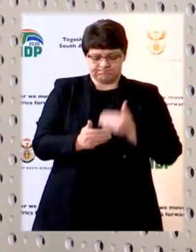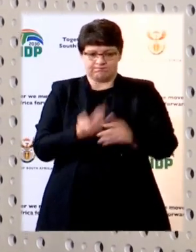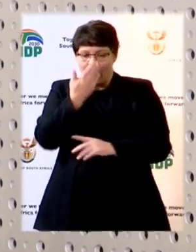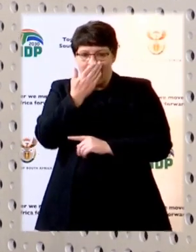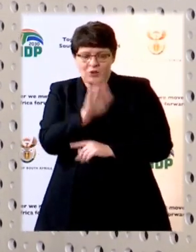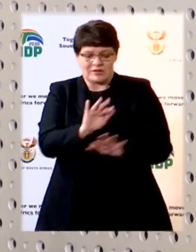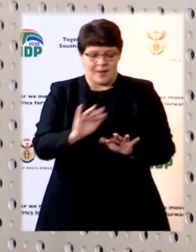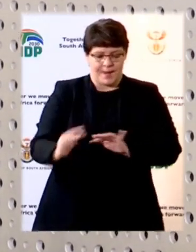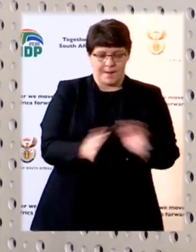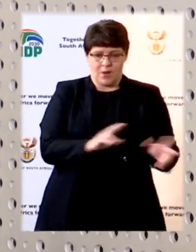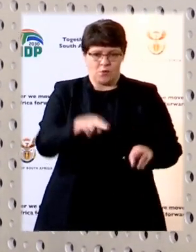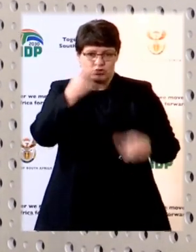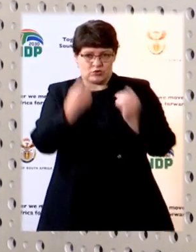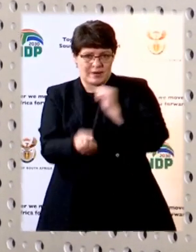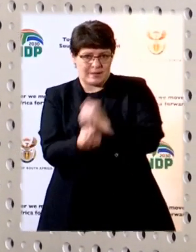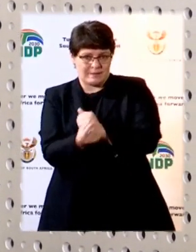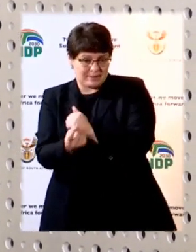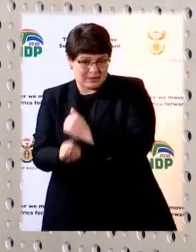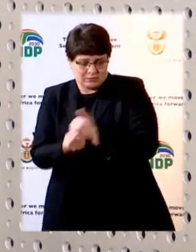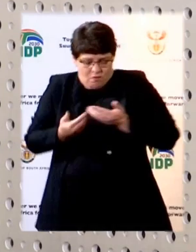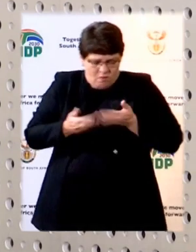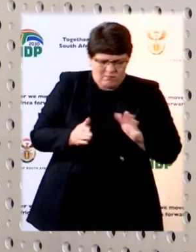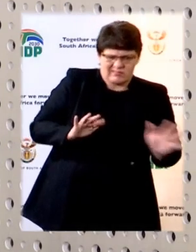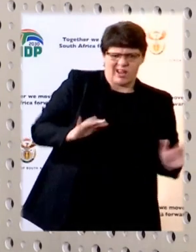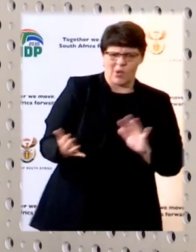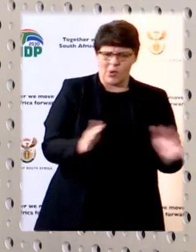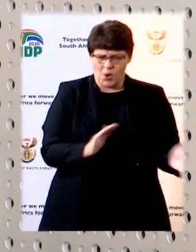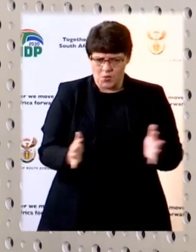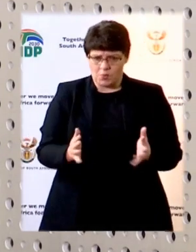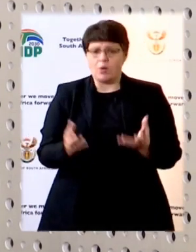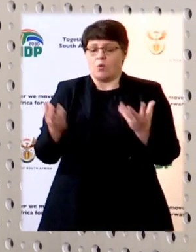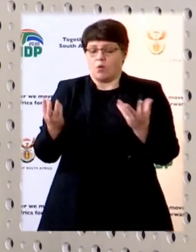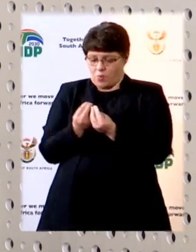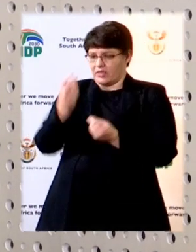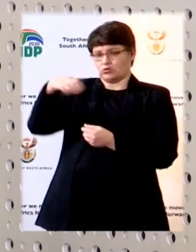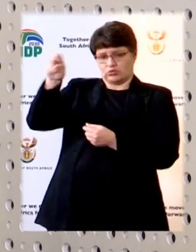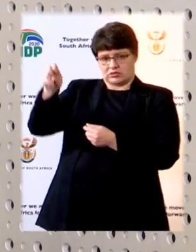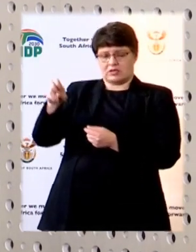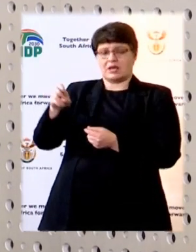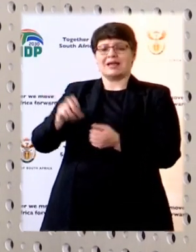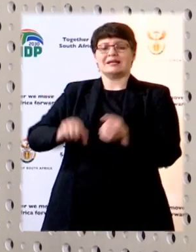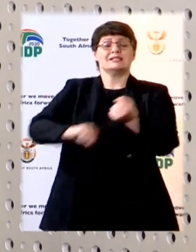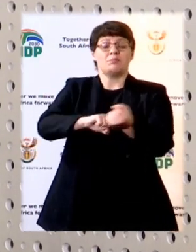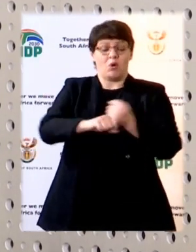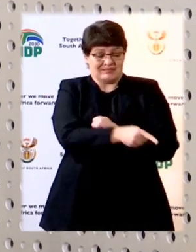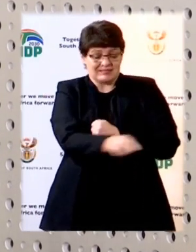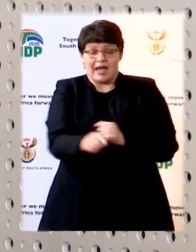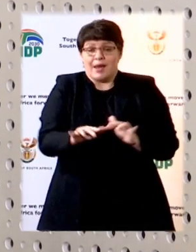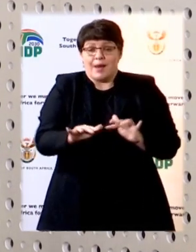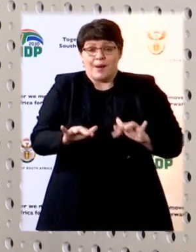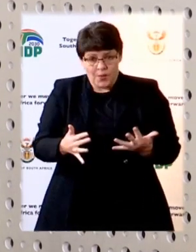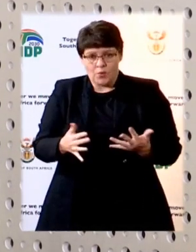approach of what's happening with restaurants, together with the Minister of Tourism, we are going to announce the support